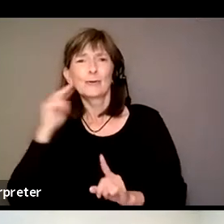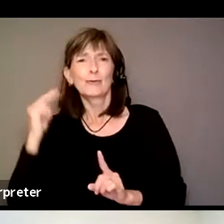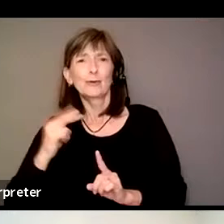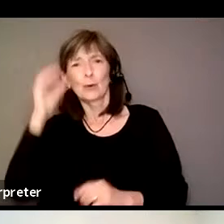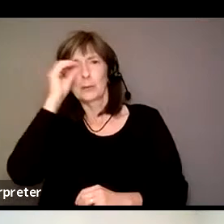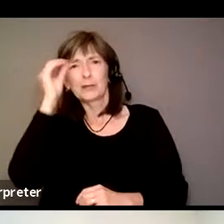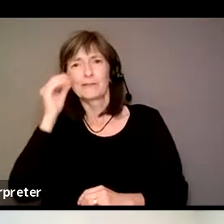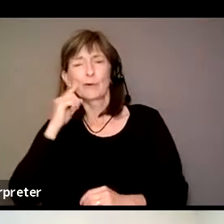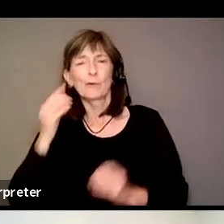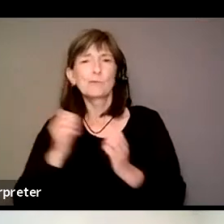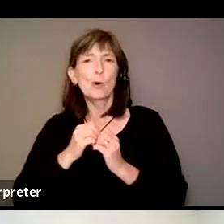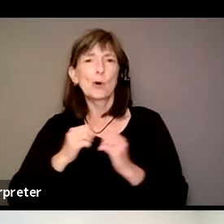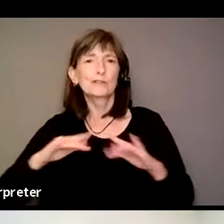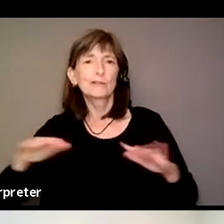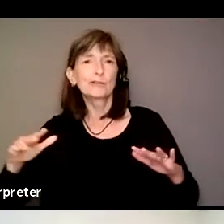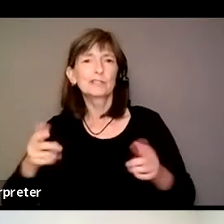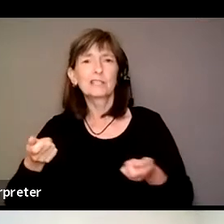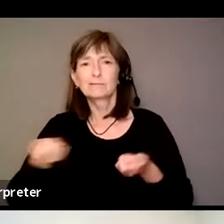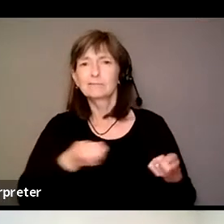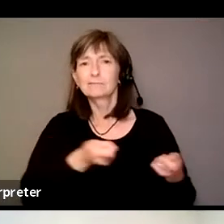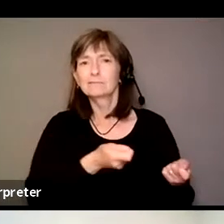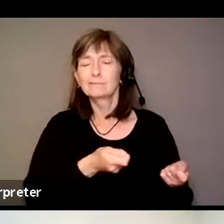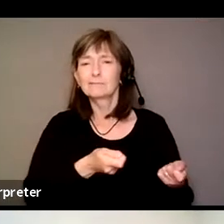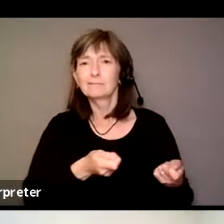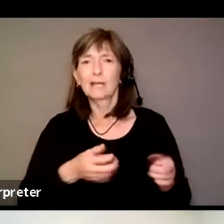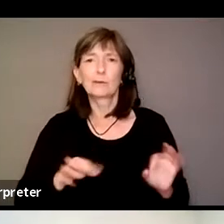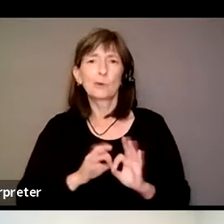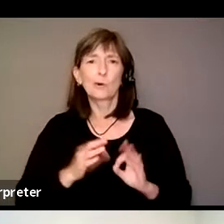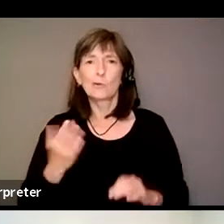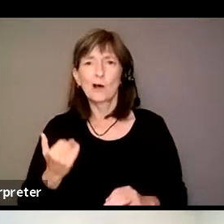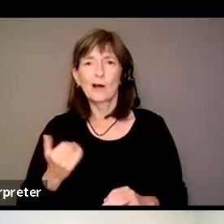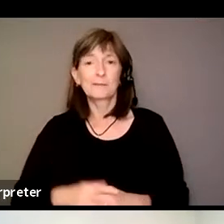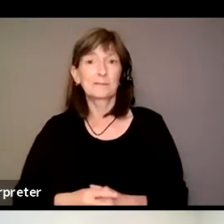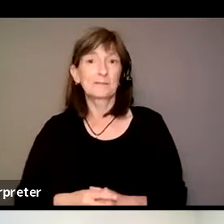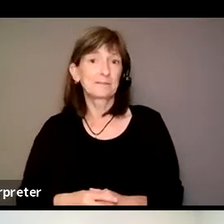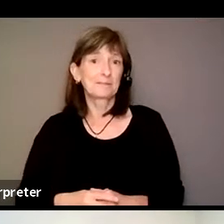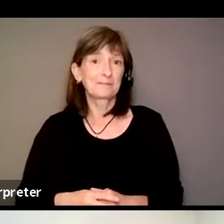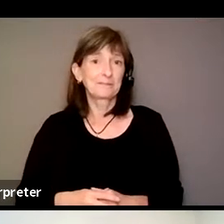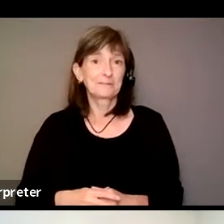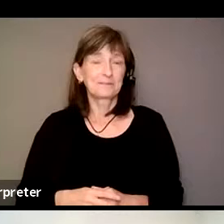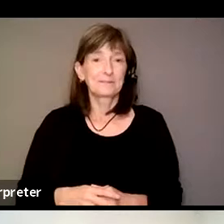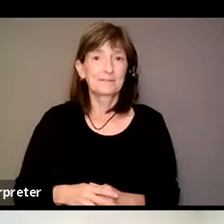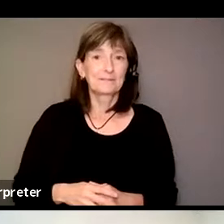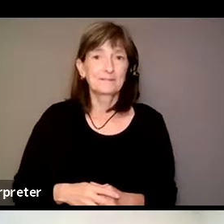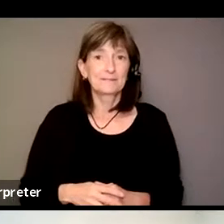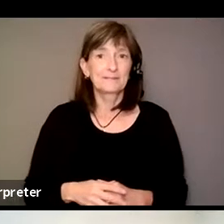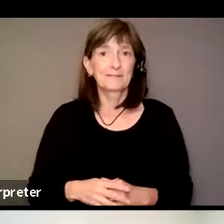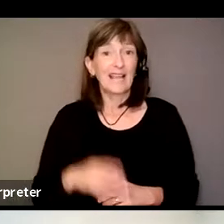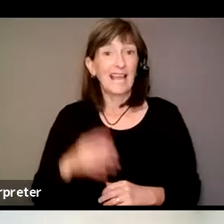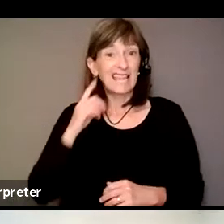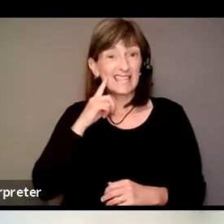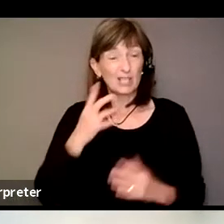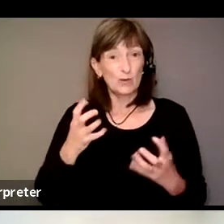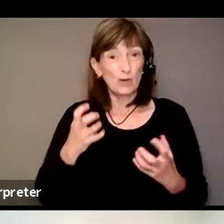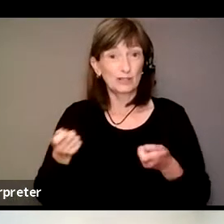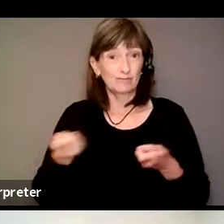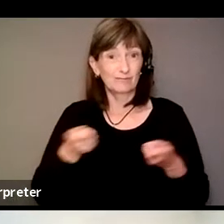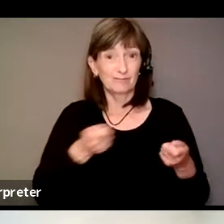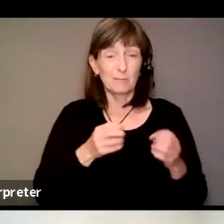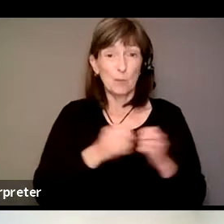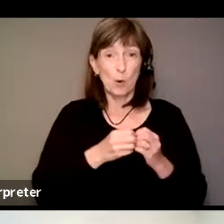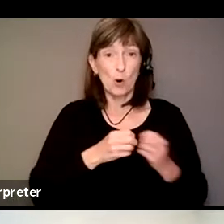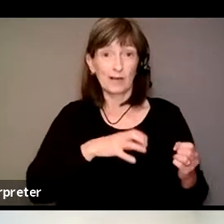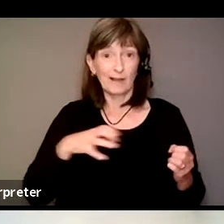greater diversity on councils, and why is that important? I think when you're looking to encourage greater diversity in councils, I think